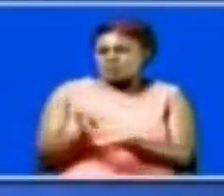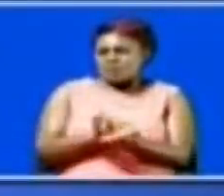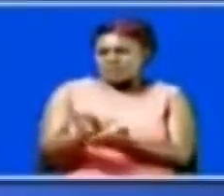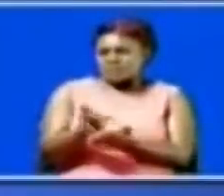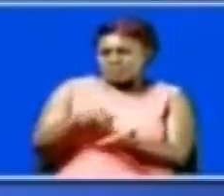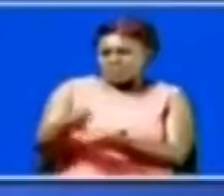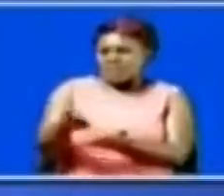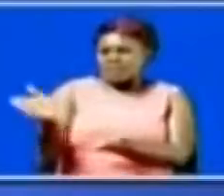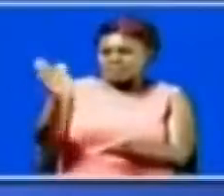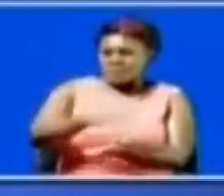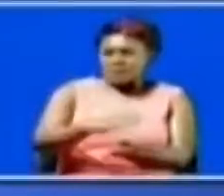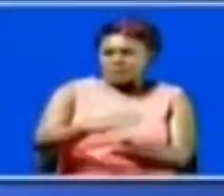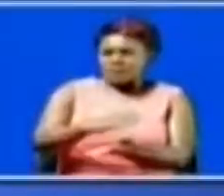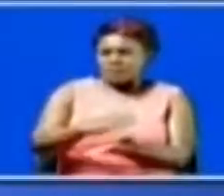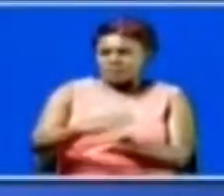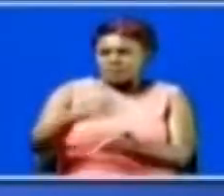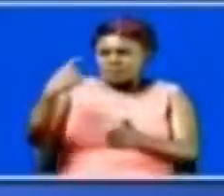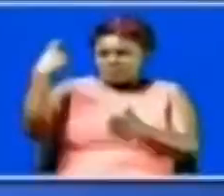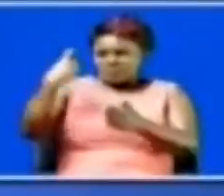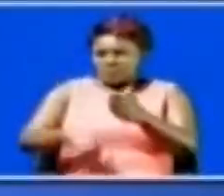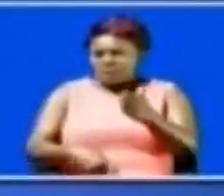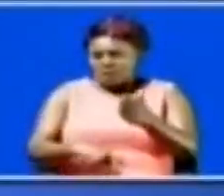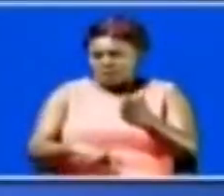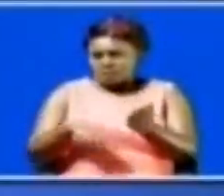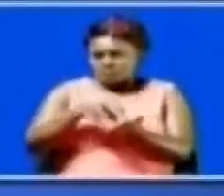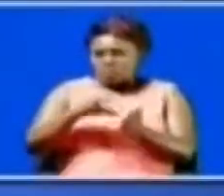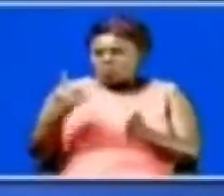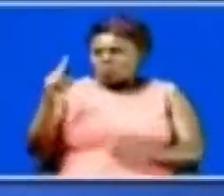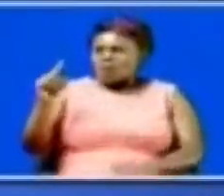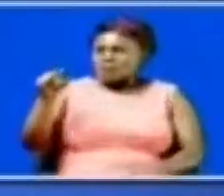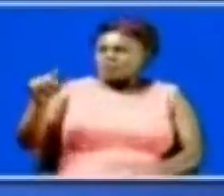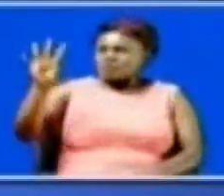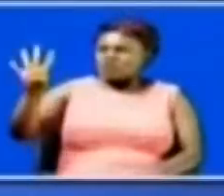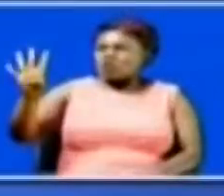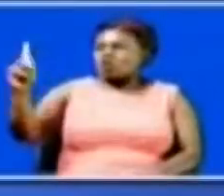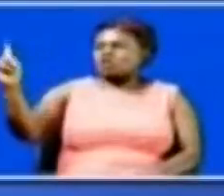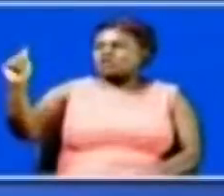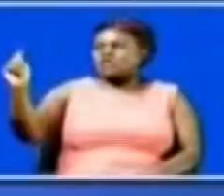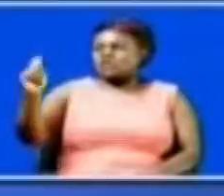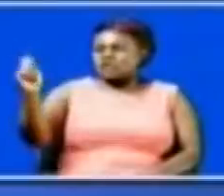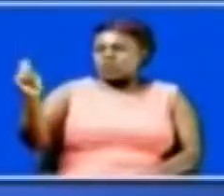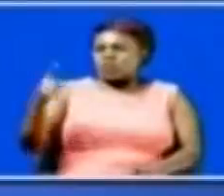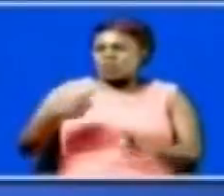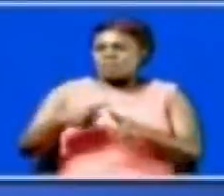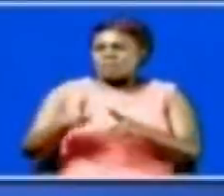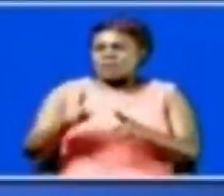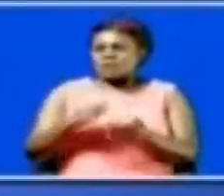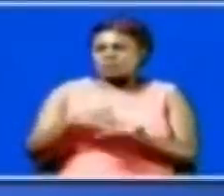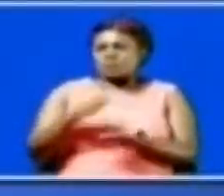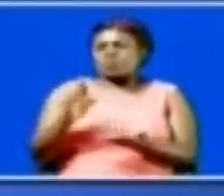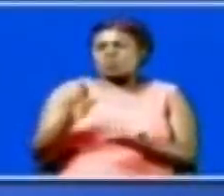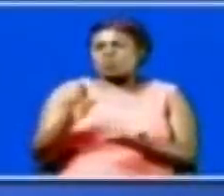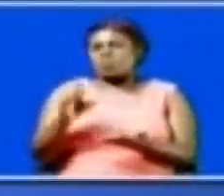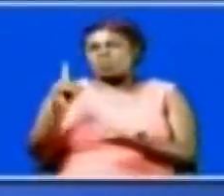repayments. Mm-hmm. The revenue at best case scenario is 1.4 trillion, but more realistically something